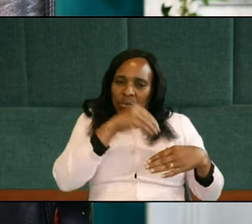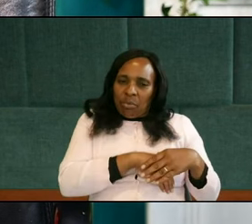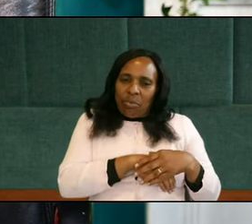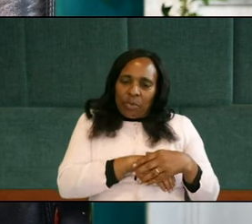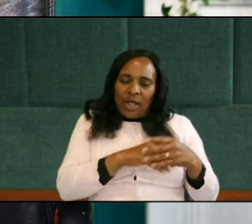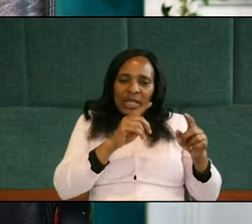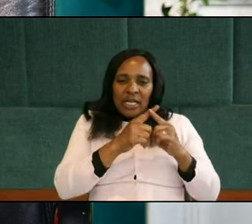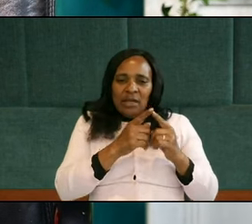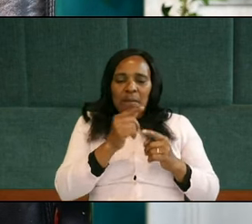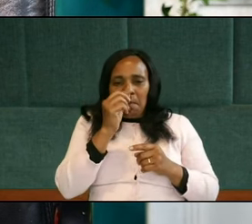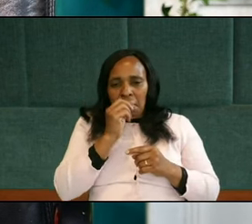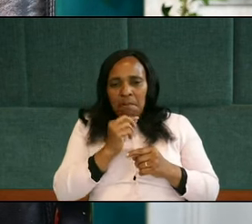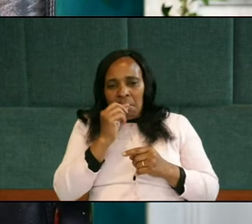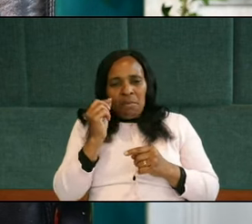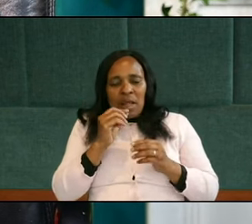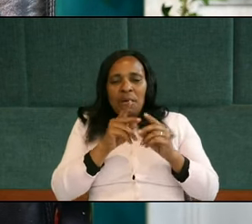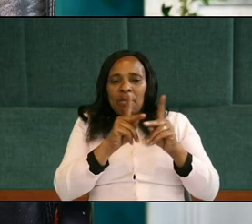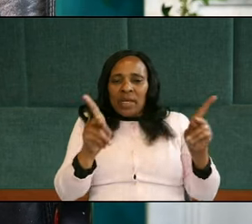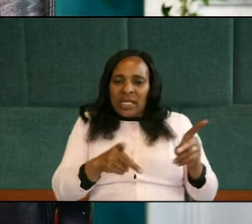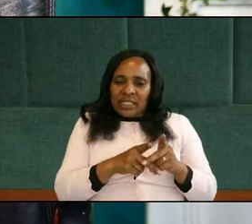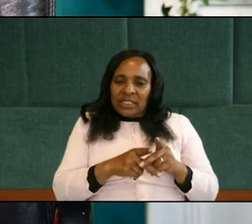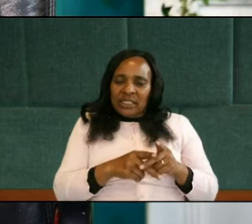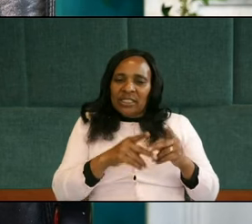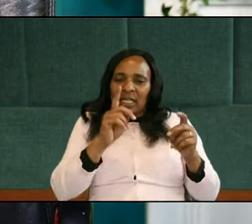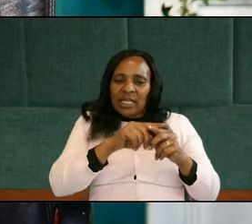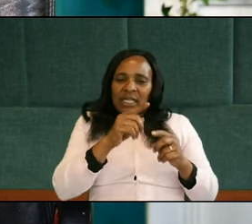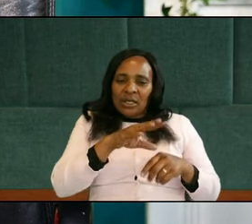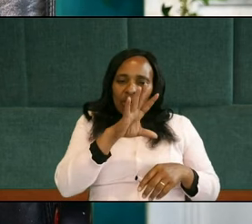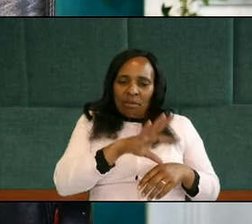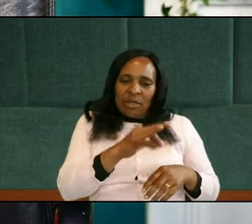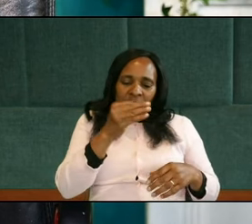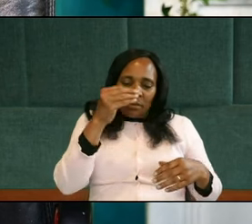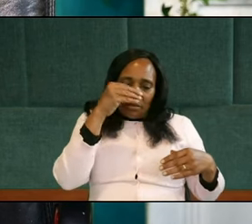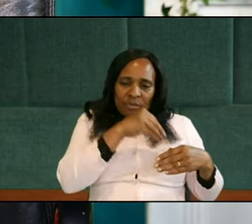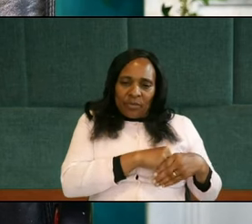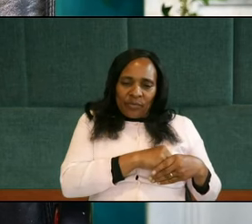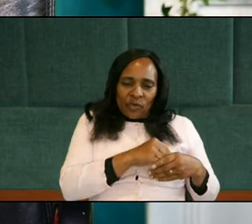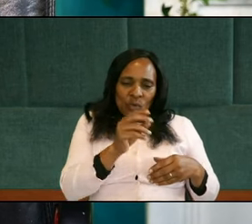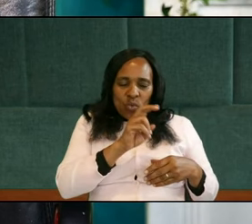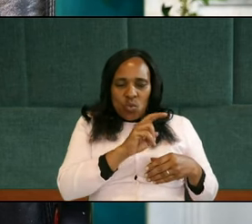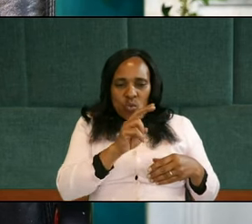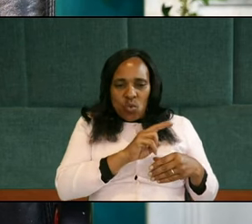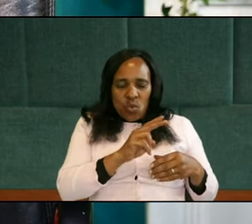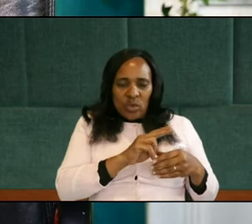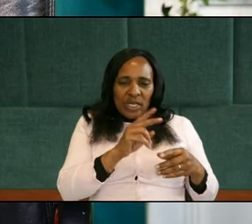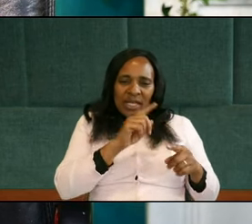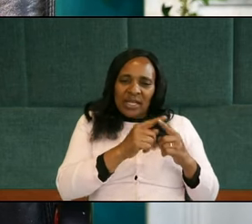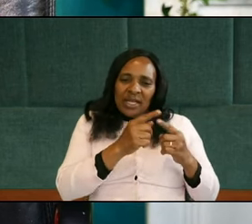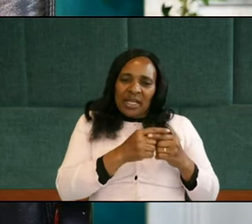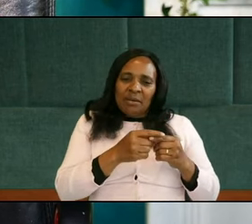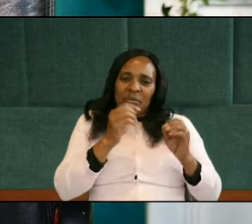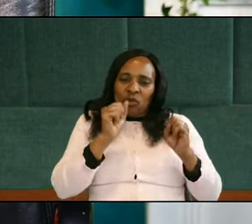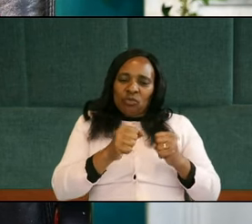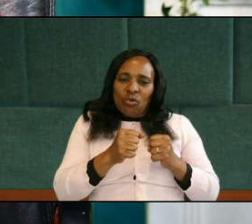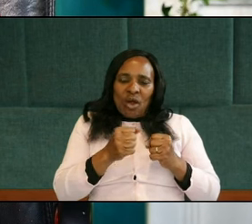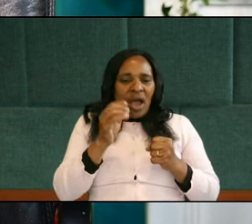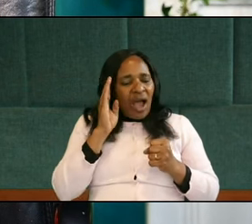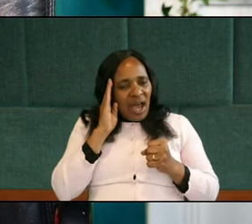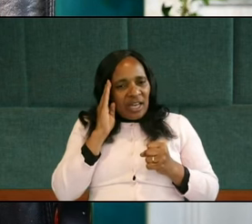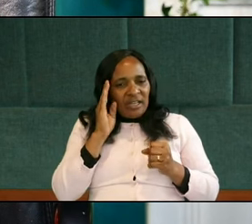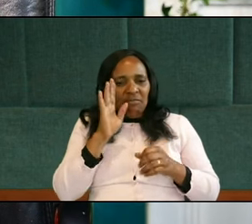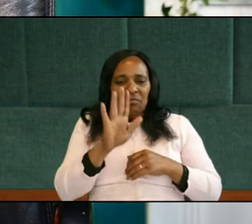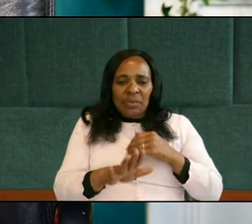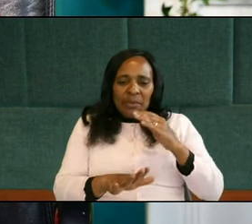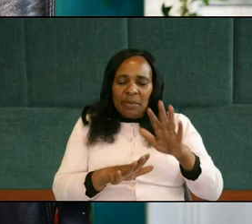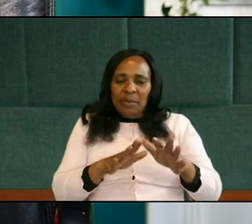a quiet place where no one was, he went and picked into his pocket and looked at it, and then he heard footsteps